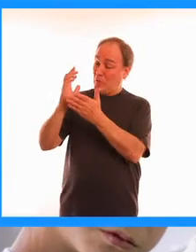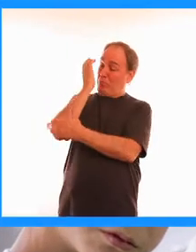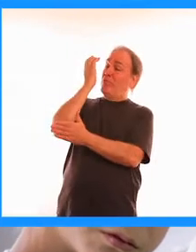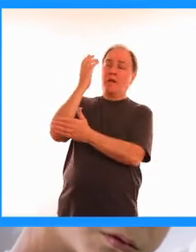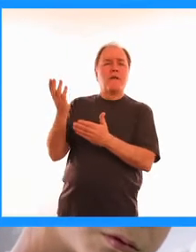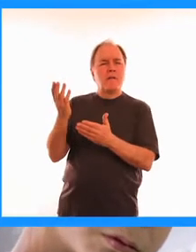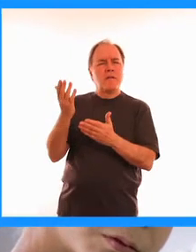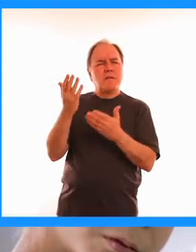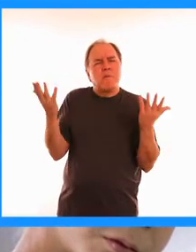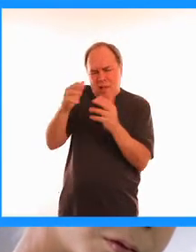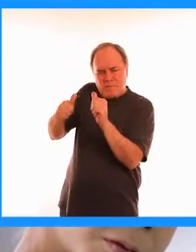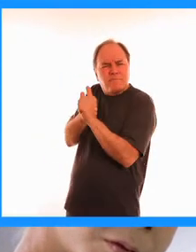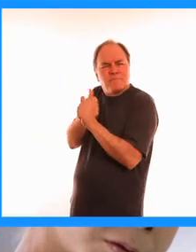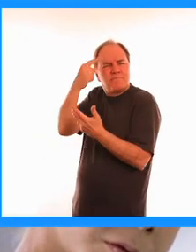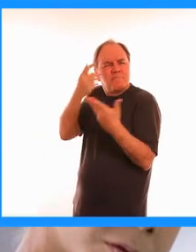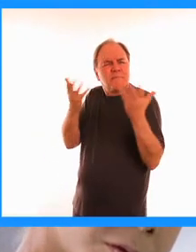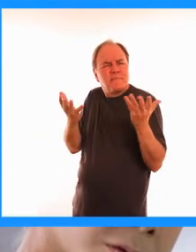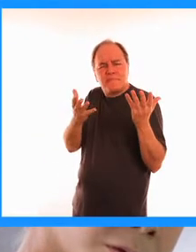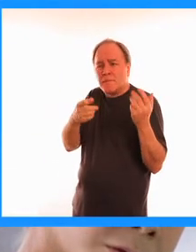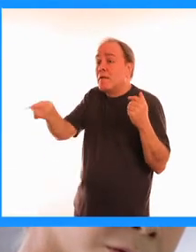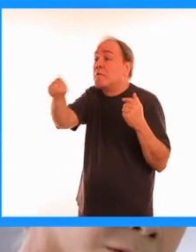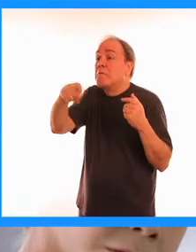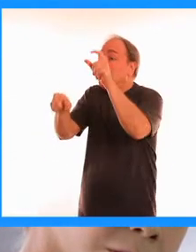their rights without discrimination of any kind.